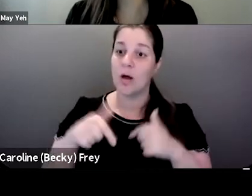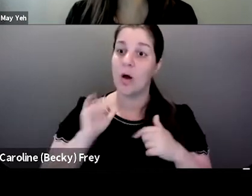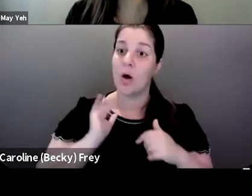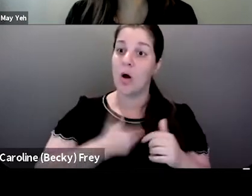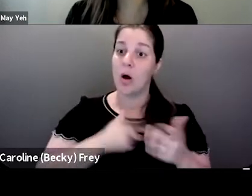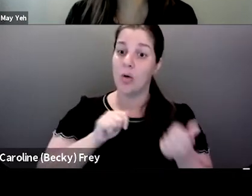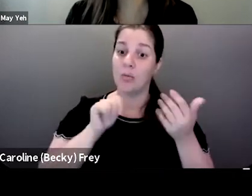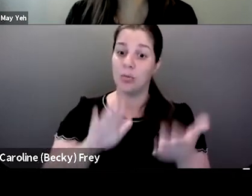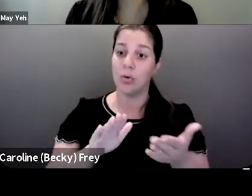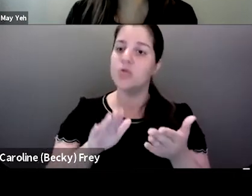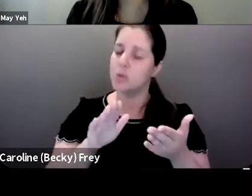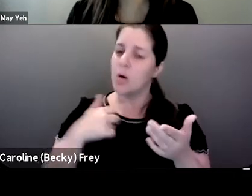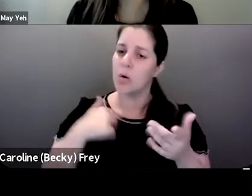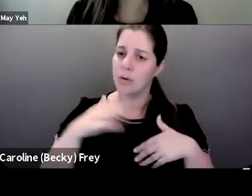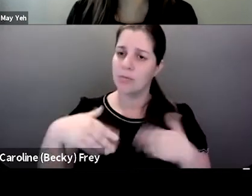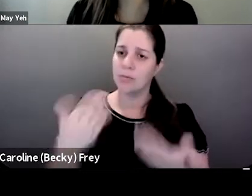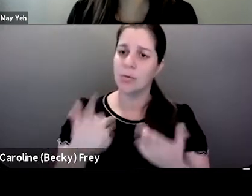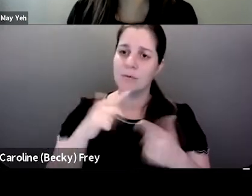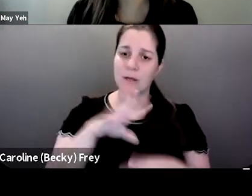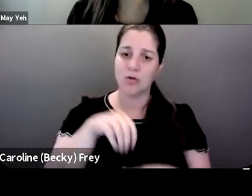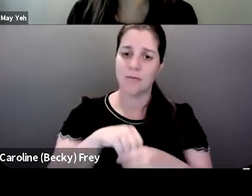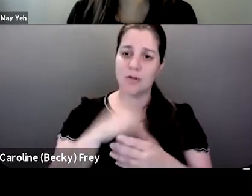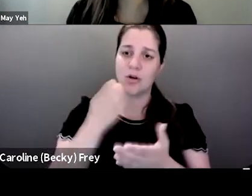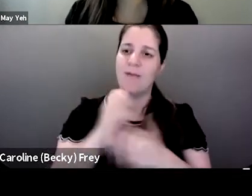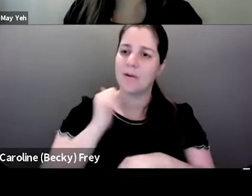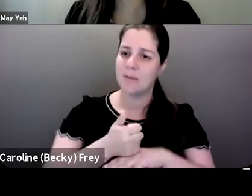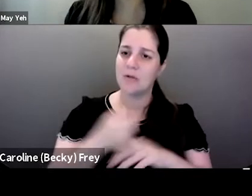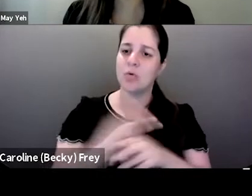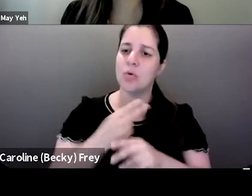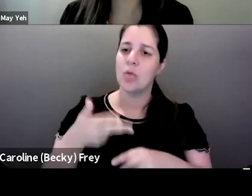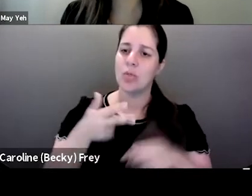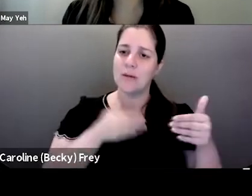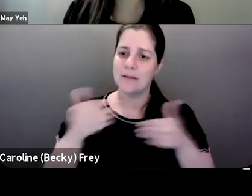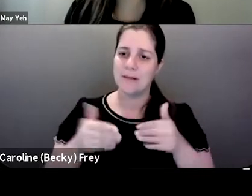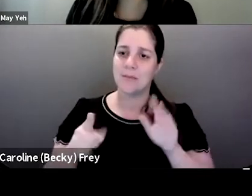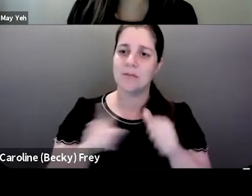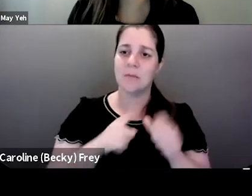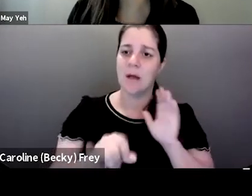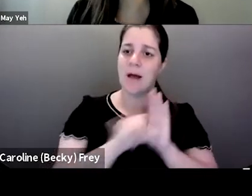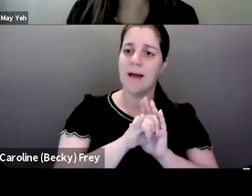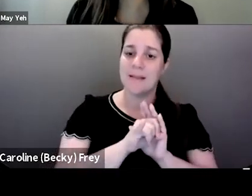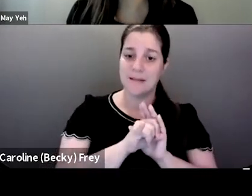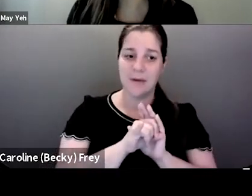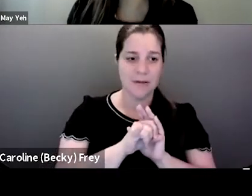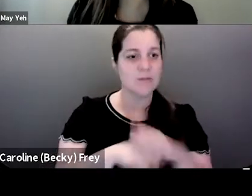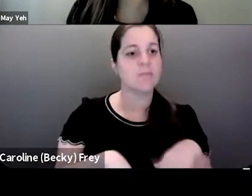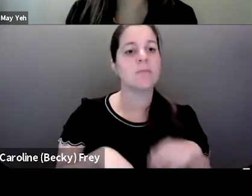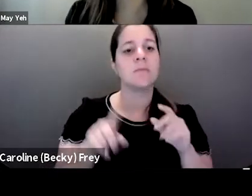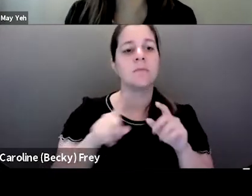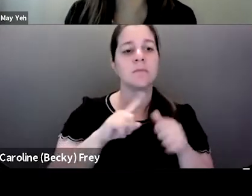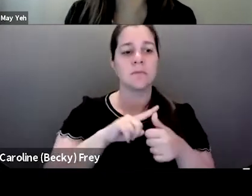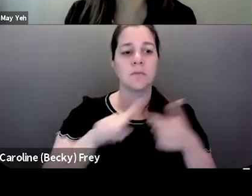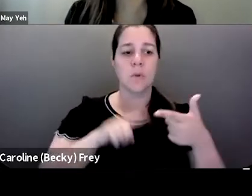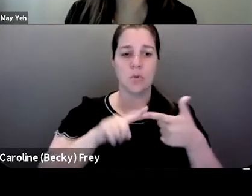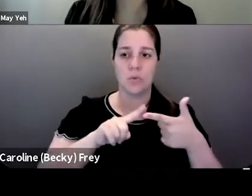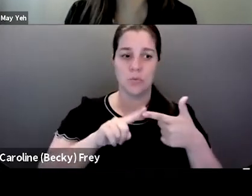interventionists personalize an existing evidence-based intervention by taking 3 steps. 1, identification of factors or dimensions. 2, development of an